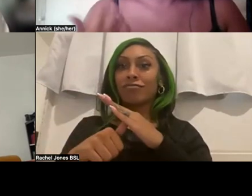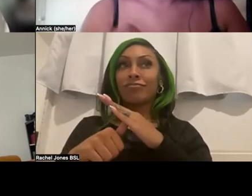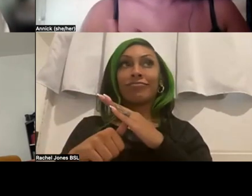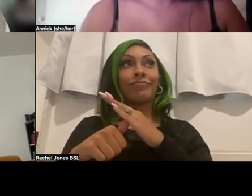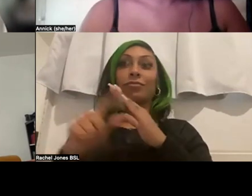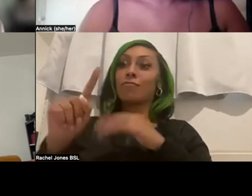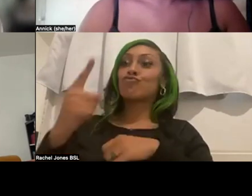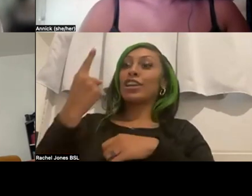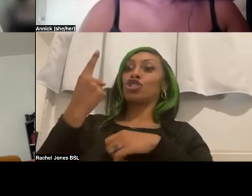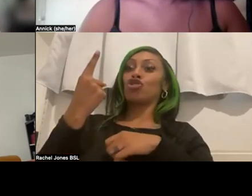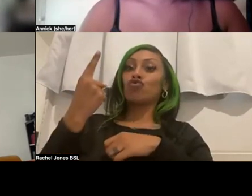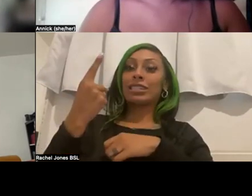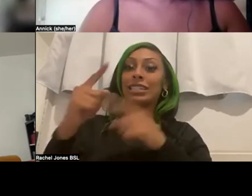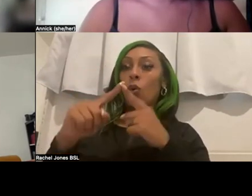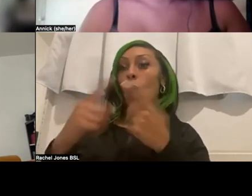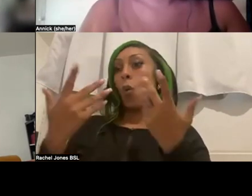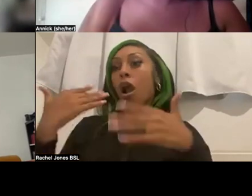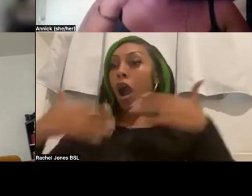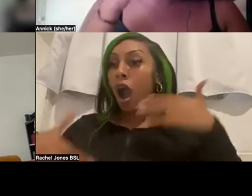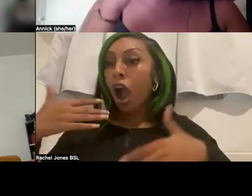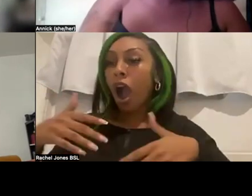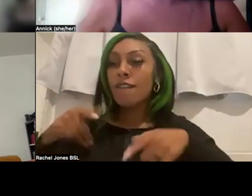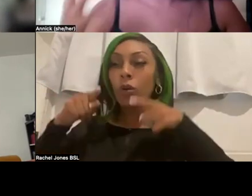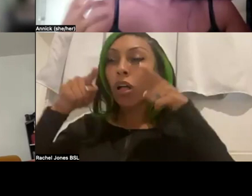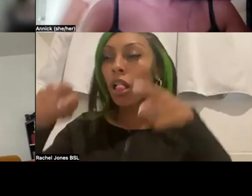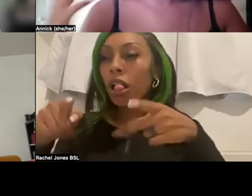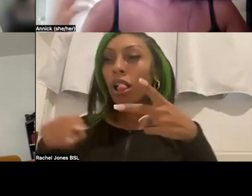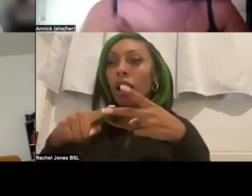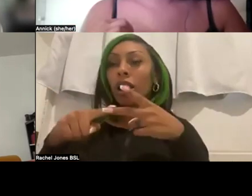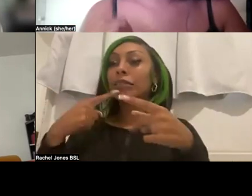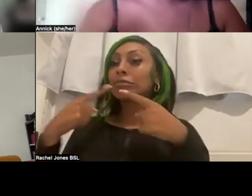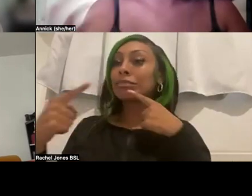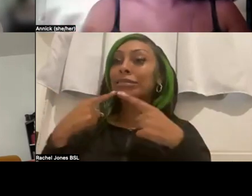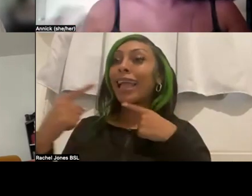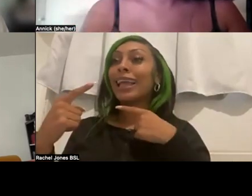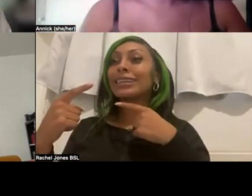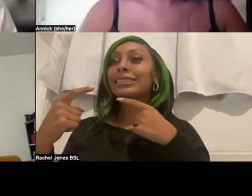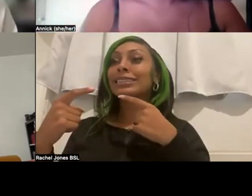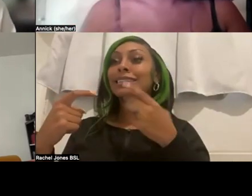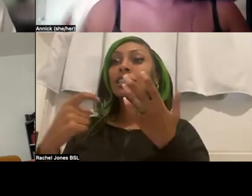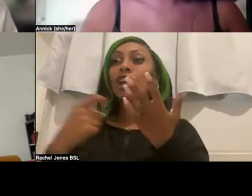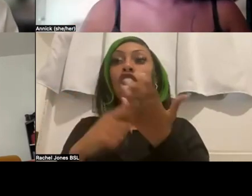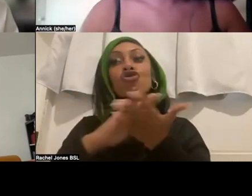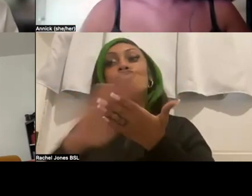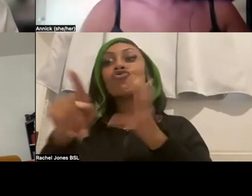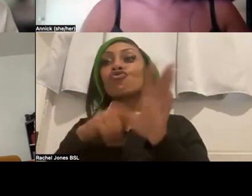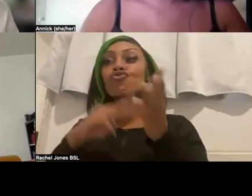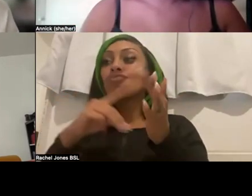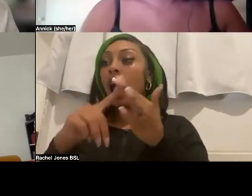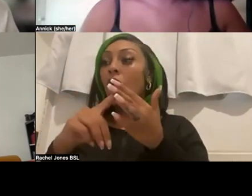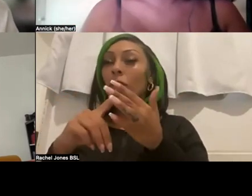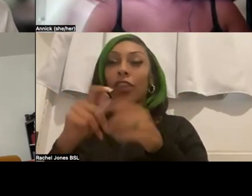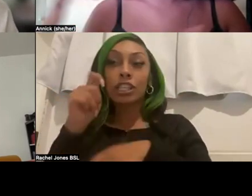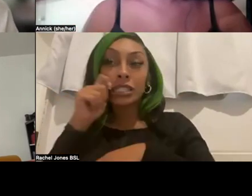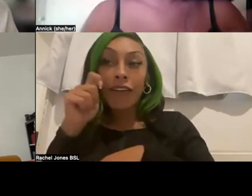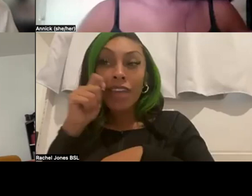own lives. It's not people for whom data rhymes with surveillance, with danger, with, you